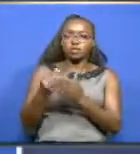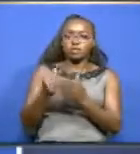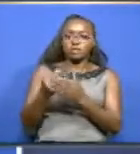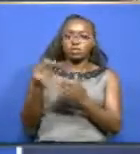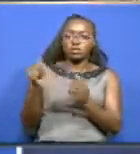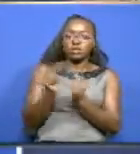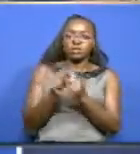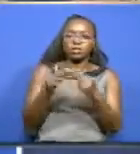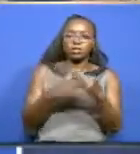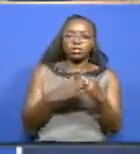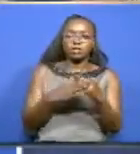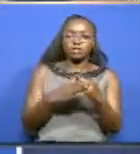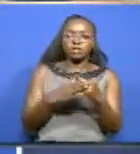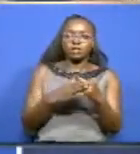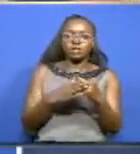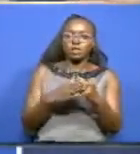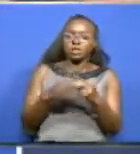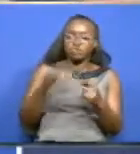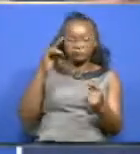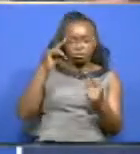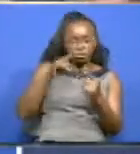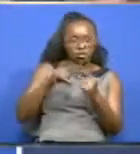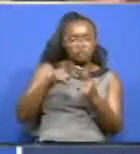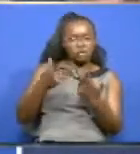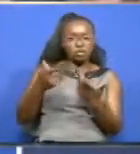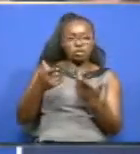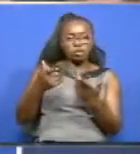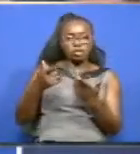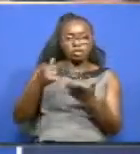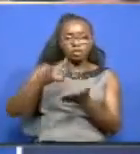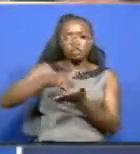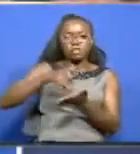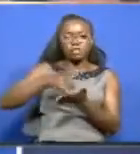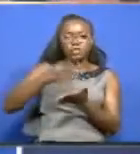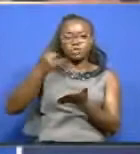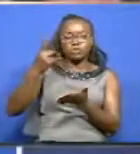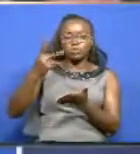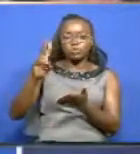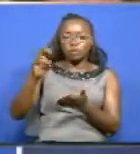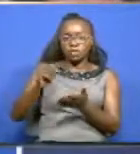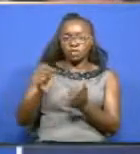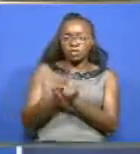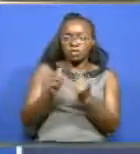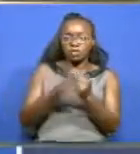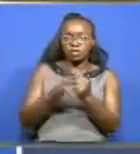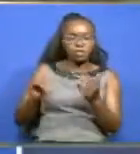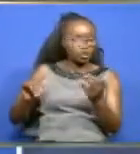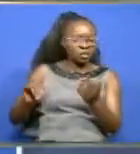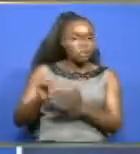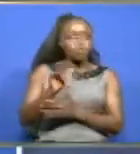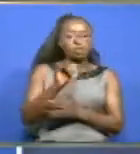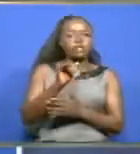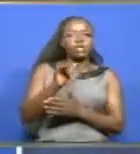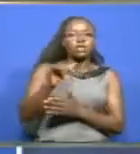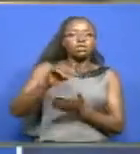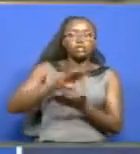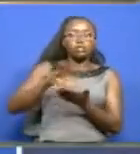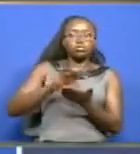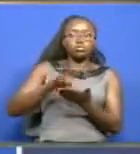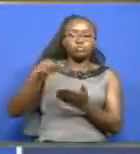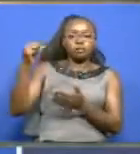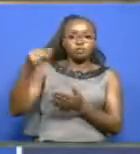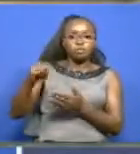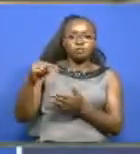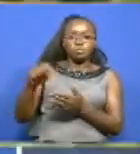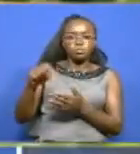the lever heavily tilted towards Tehran. In 2019, Kenyan exports to Iran were majorly tea and vegetables, while